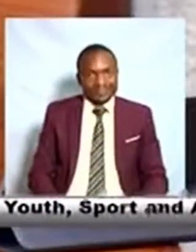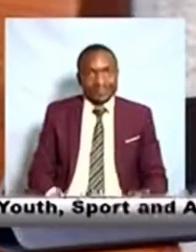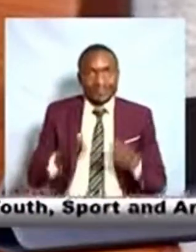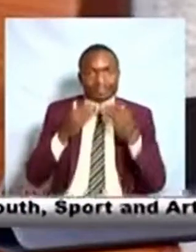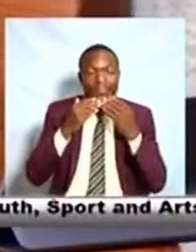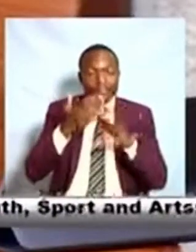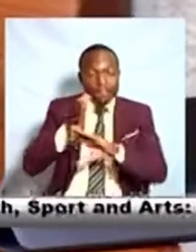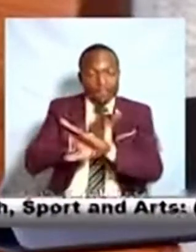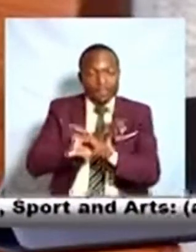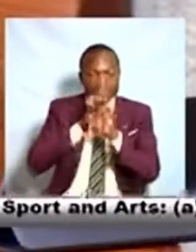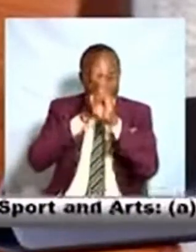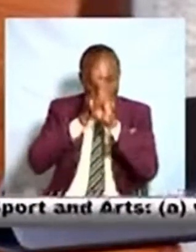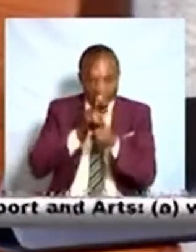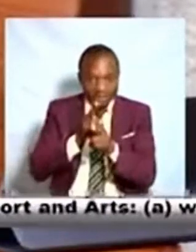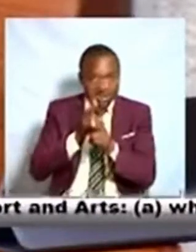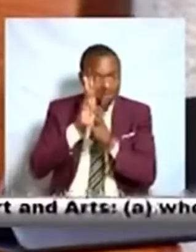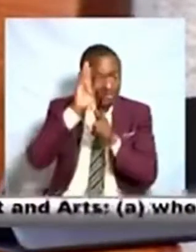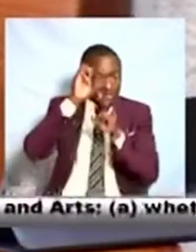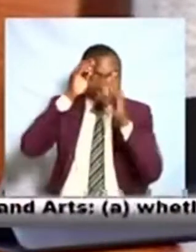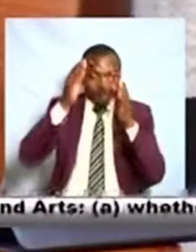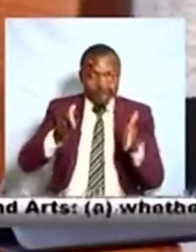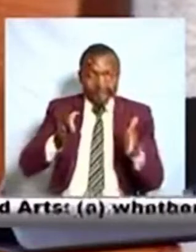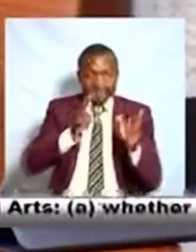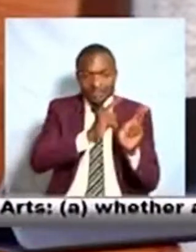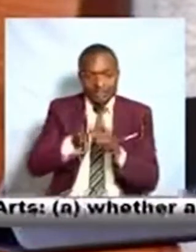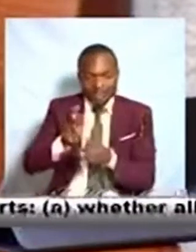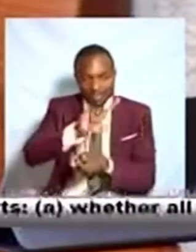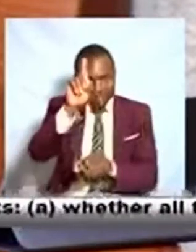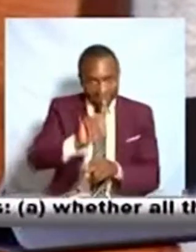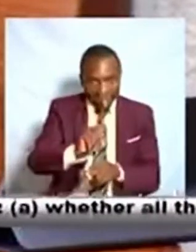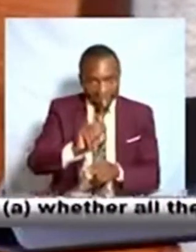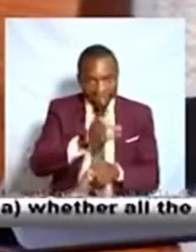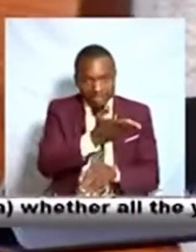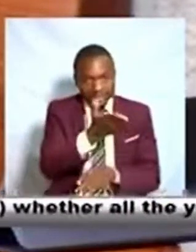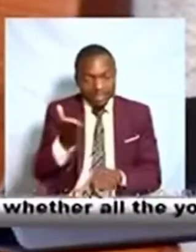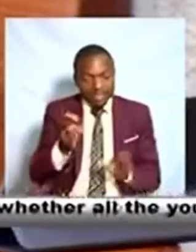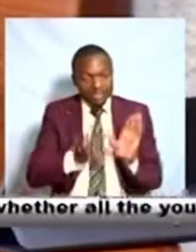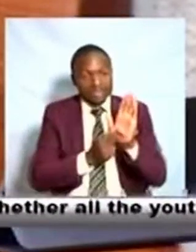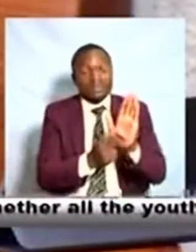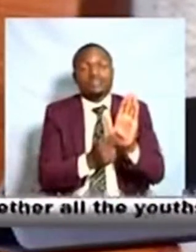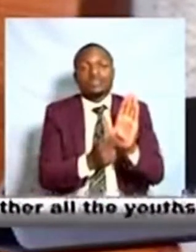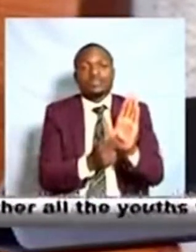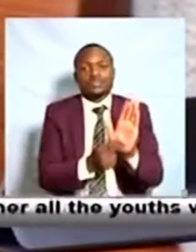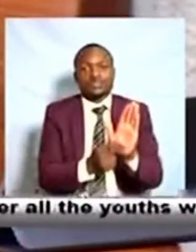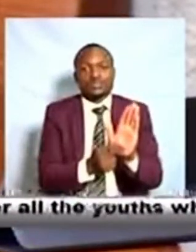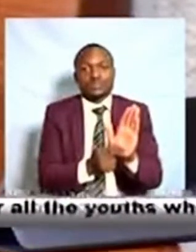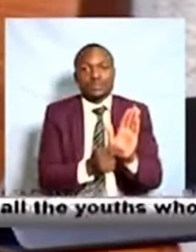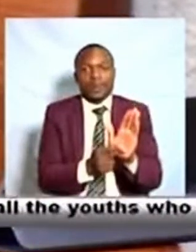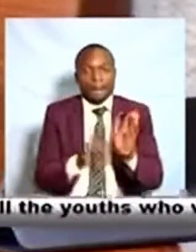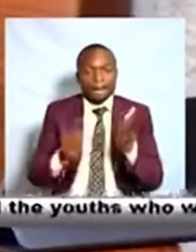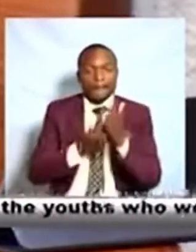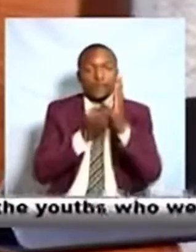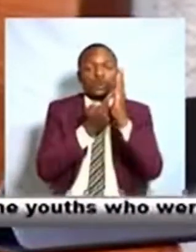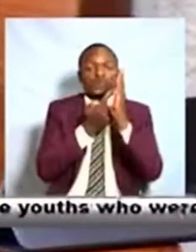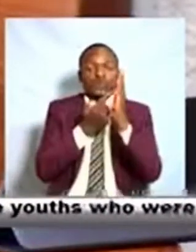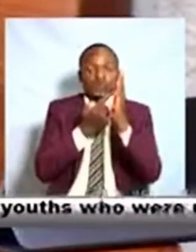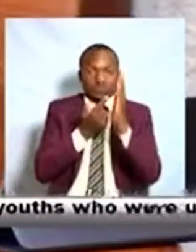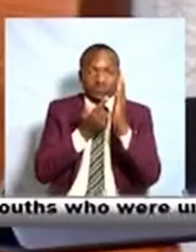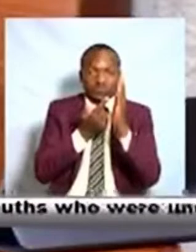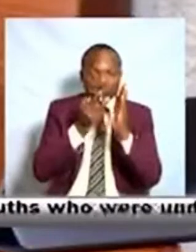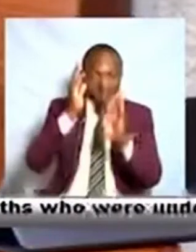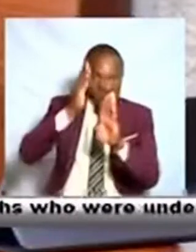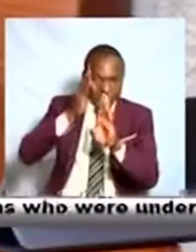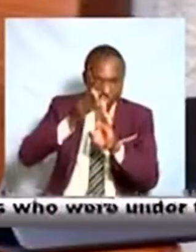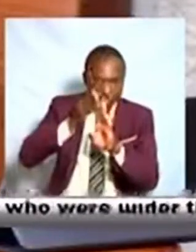Thank you. Before the Honorable Minister answers the question, there is an indication for a point of order